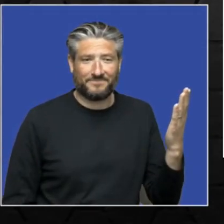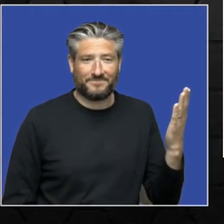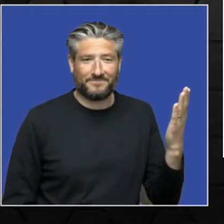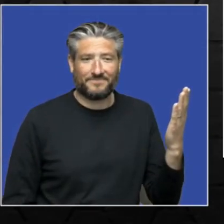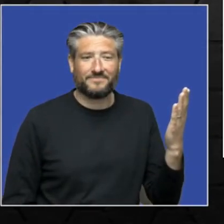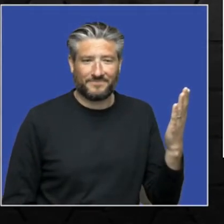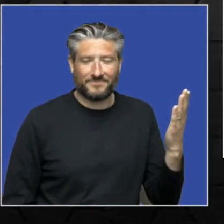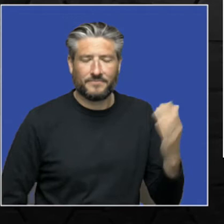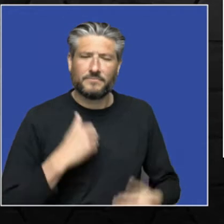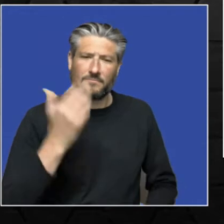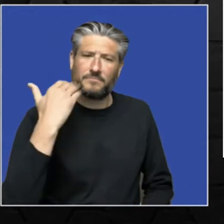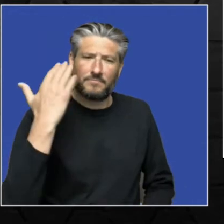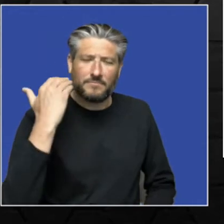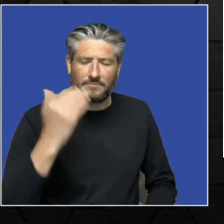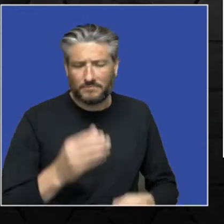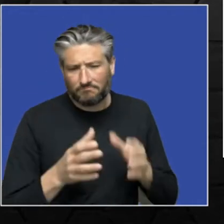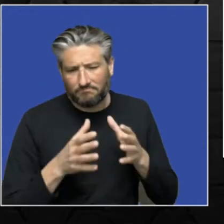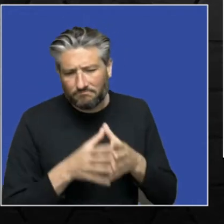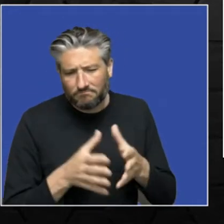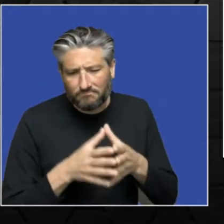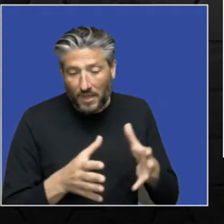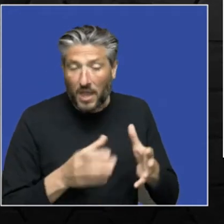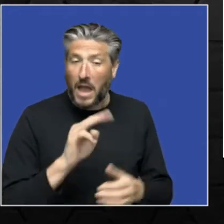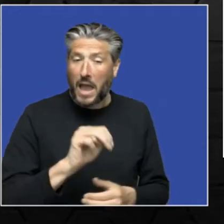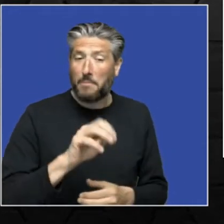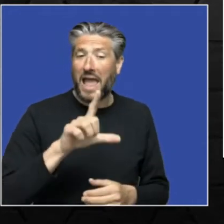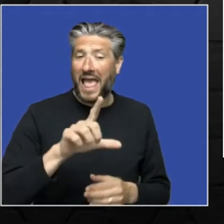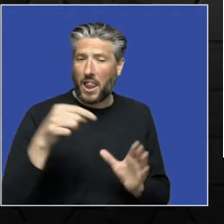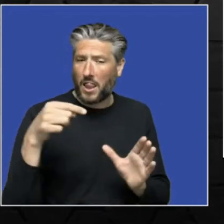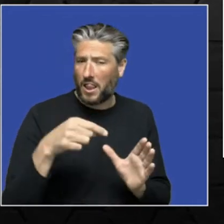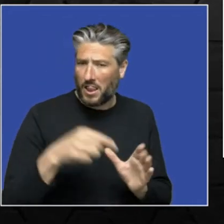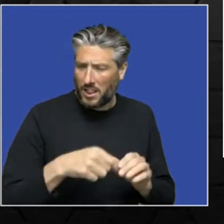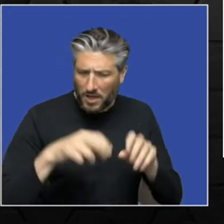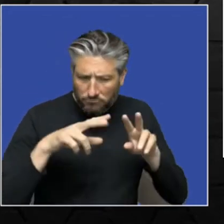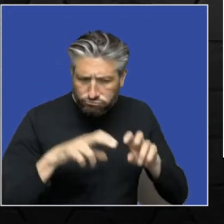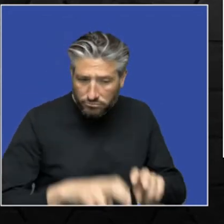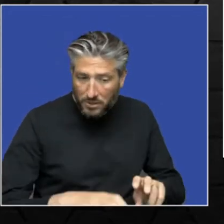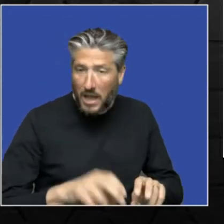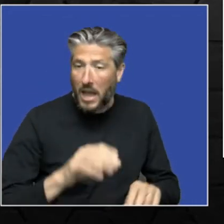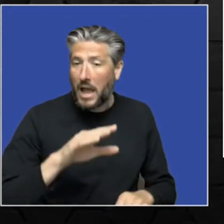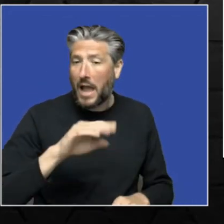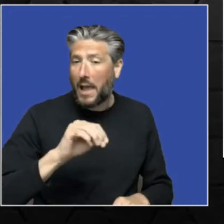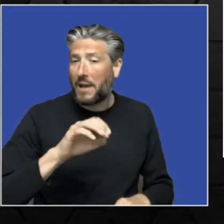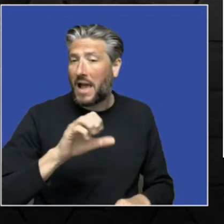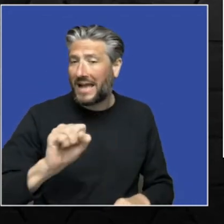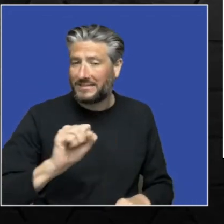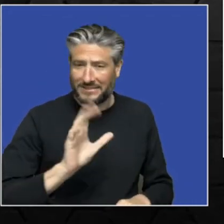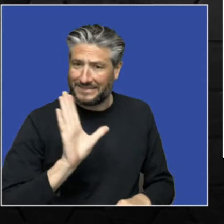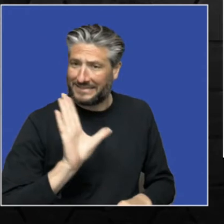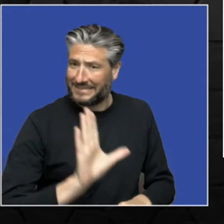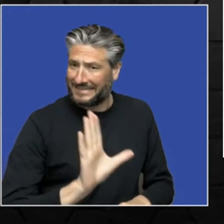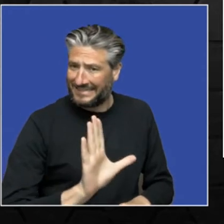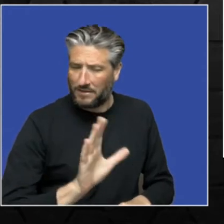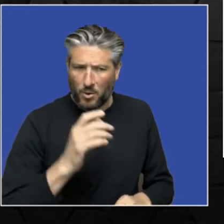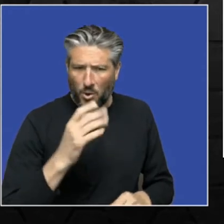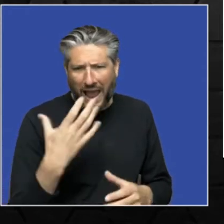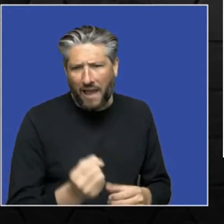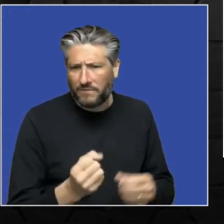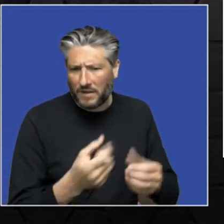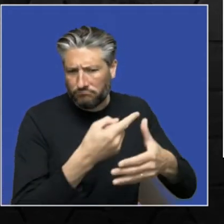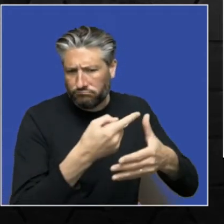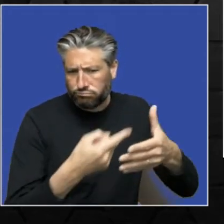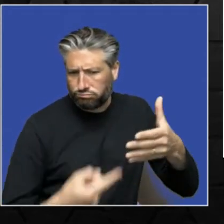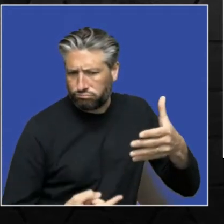we look at the machine learning ecosystem of Microsoft, and you have a lot of offerings there. All right, so you have machine